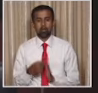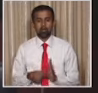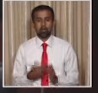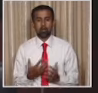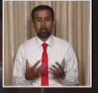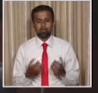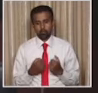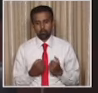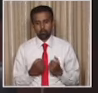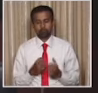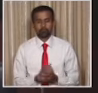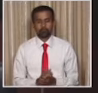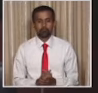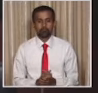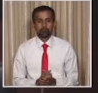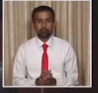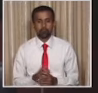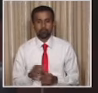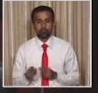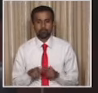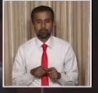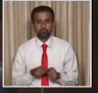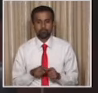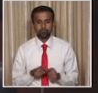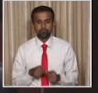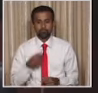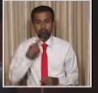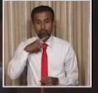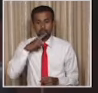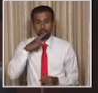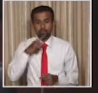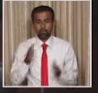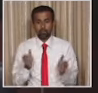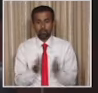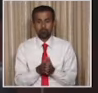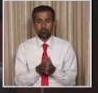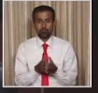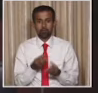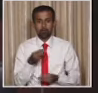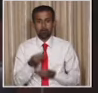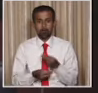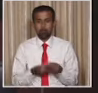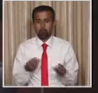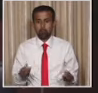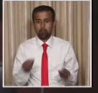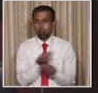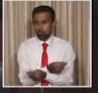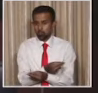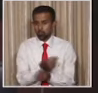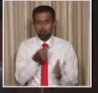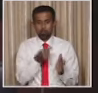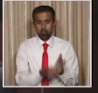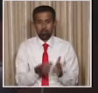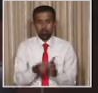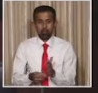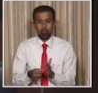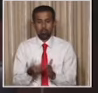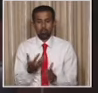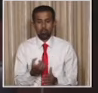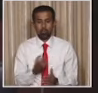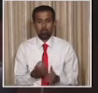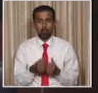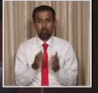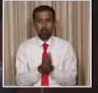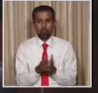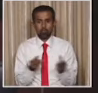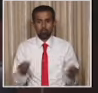just the other day. We just only saw it about 2 days ago. I haven't been able to read the full FTA because it's several pages. But one